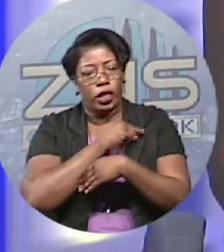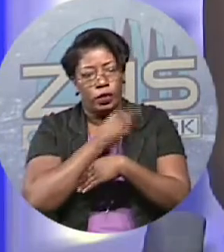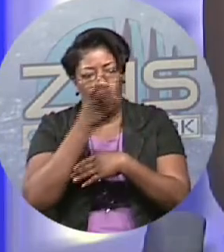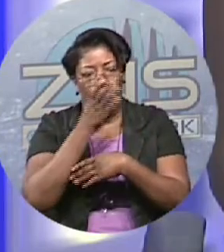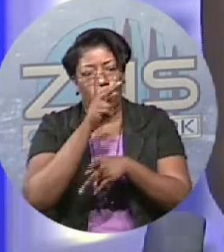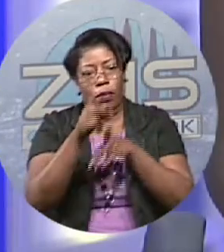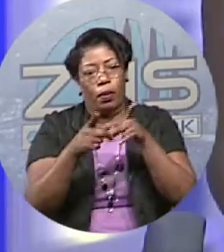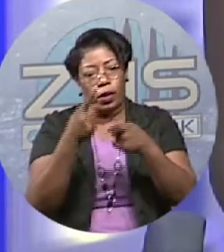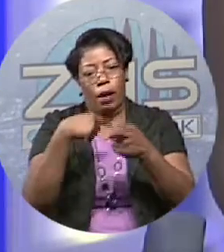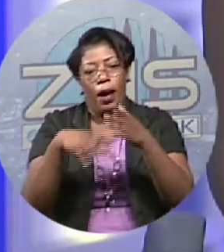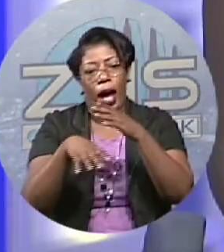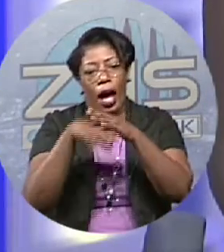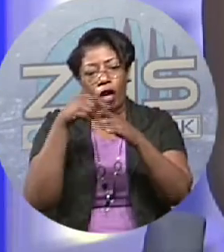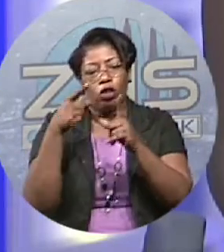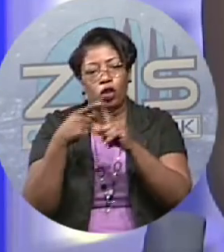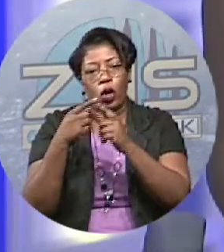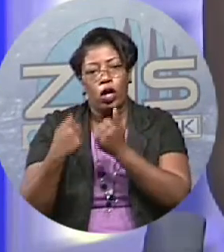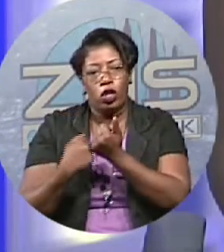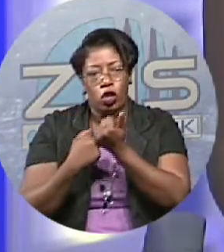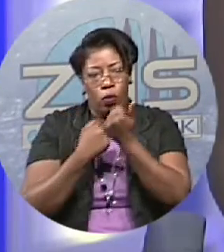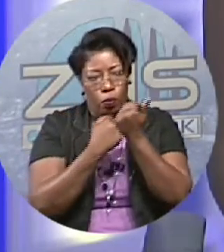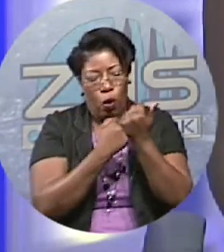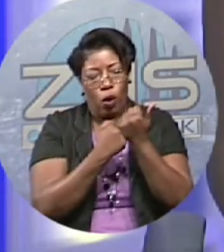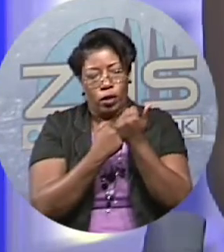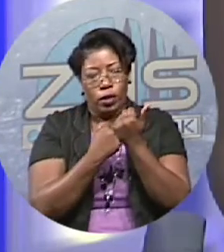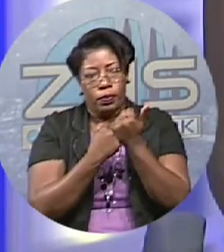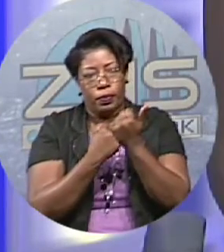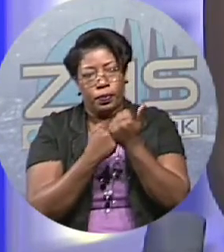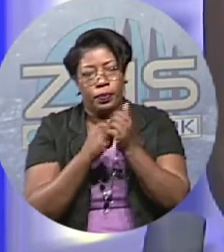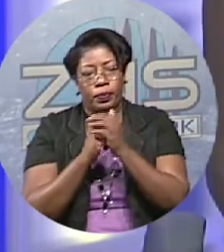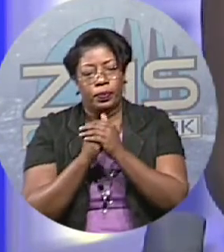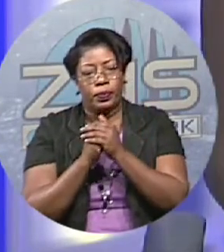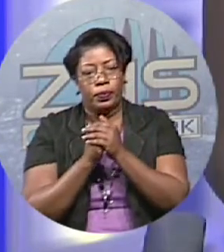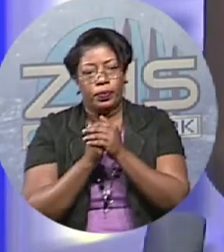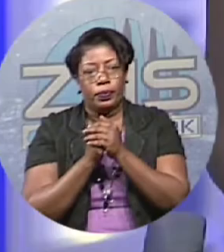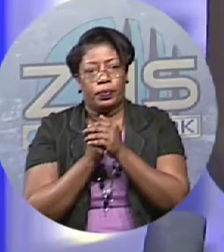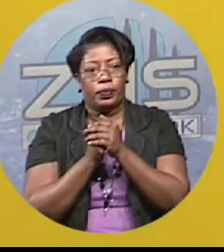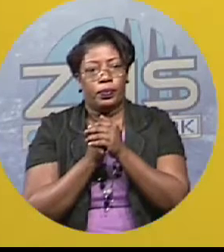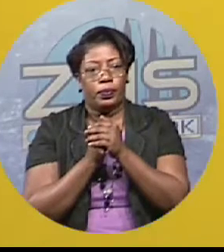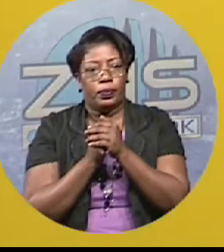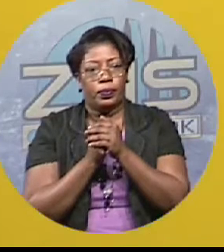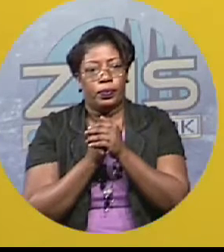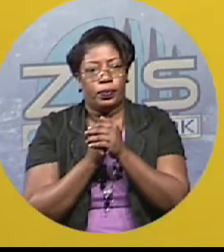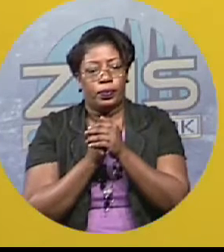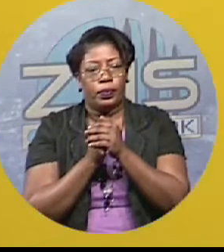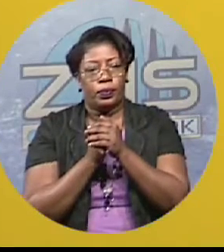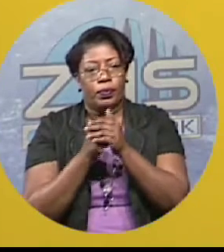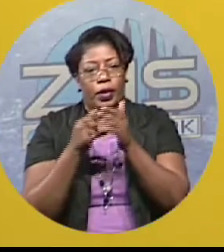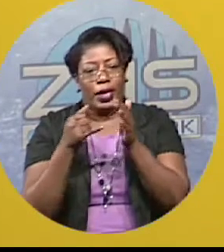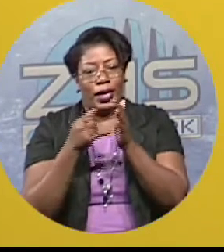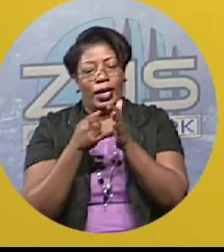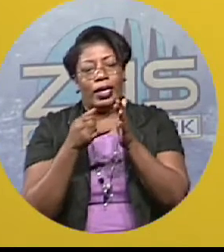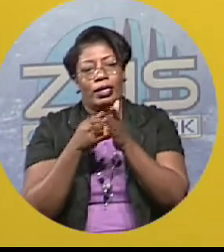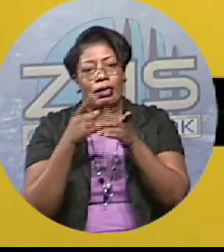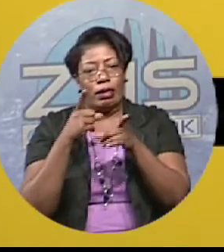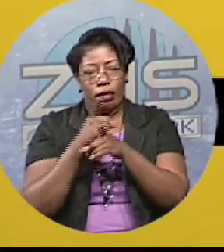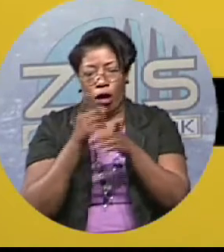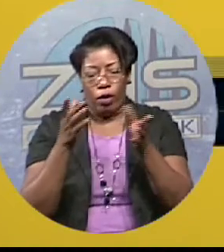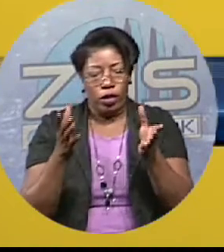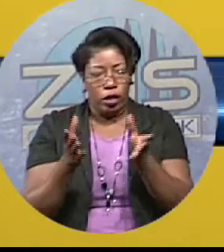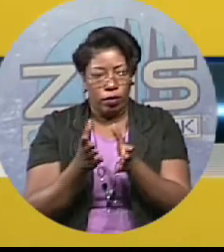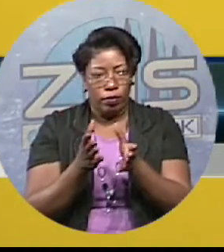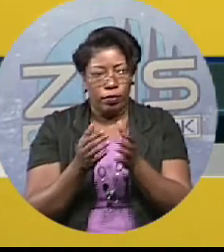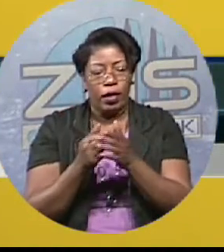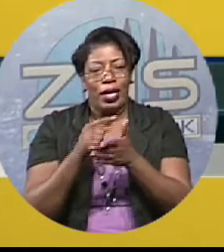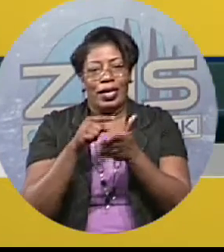out and support, noting that the governing body is financially strapped at this time. It is discouraging, however, this